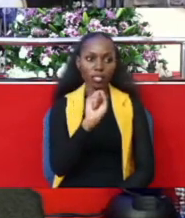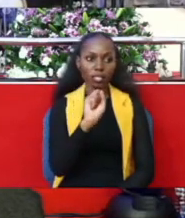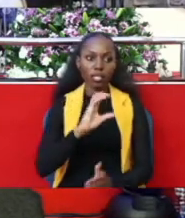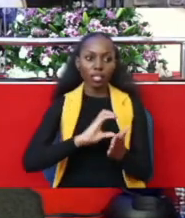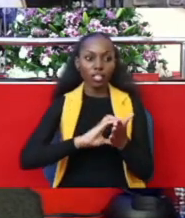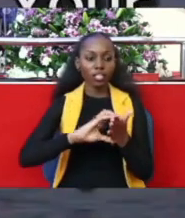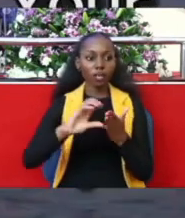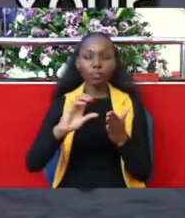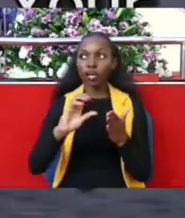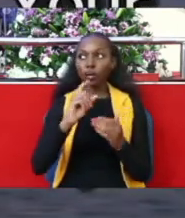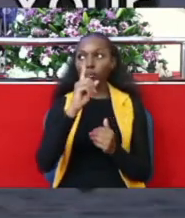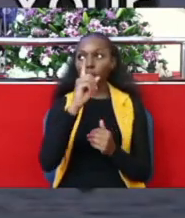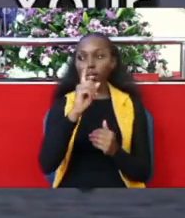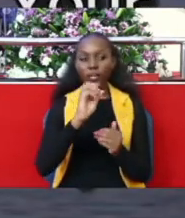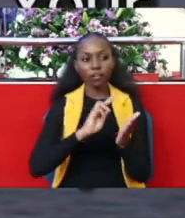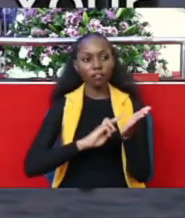verse 15 to 21. Ephesians chapter 1 verse